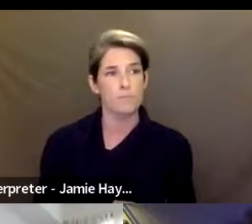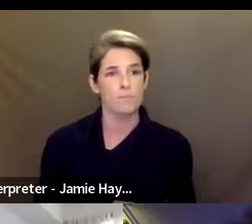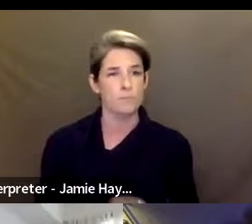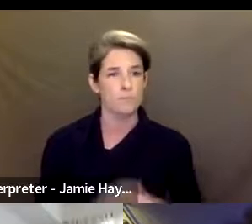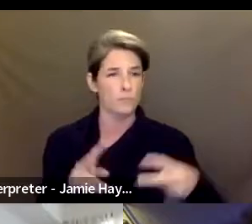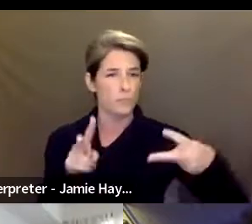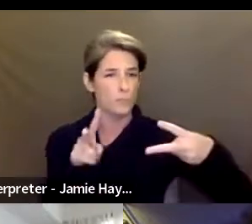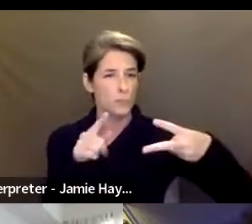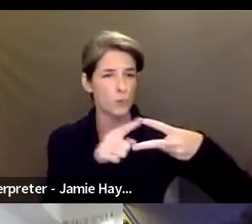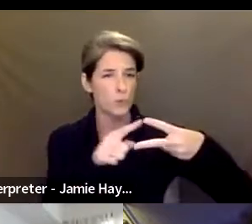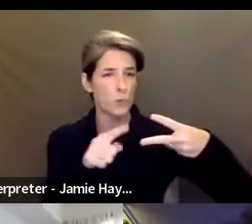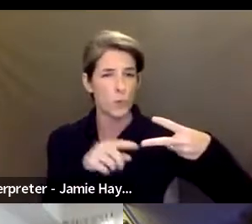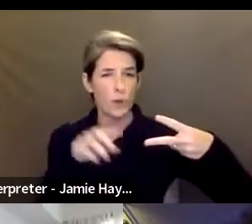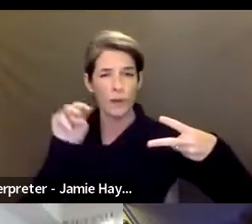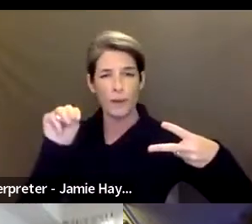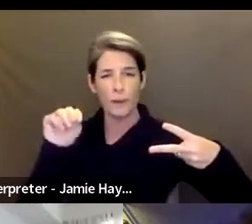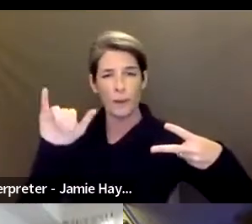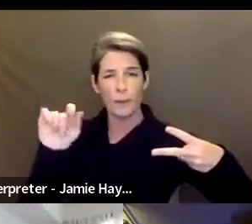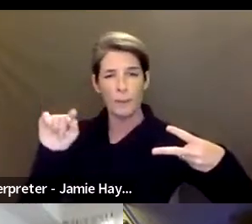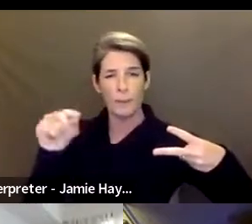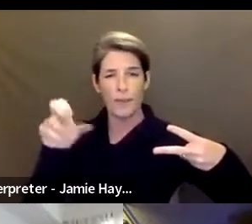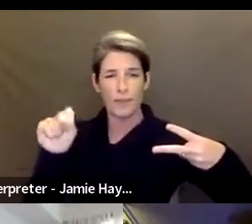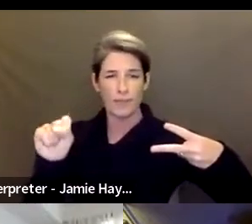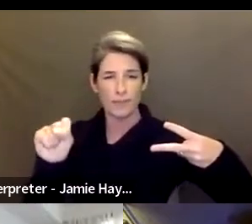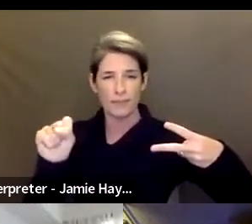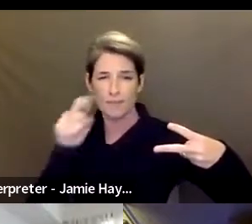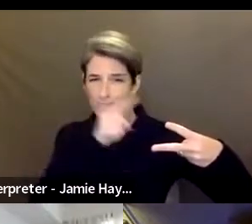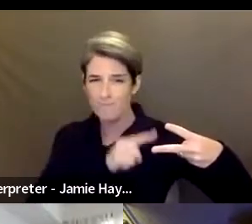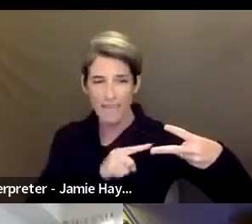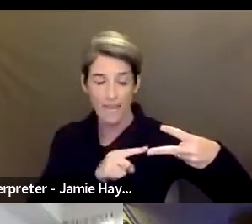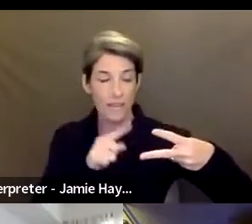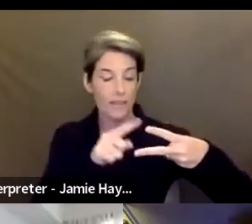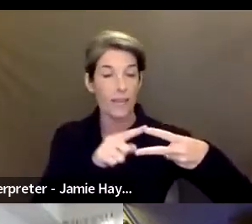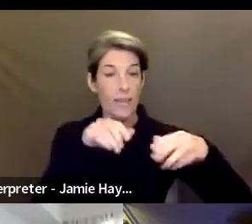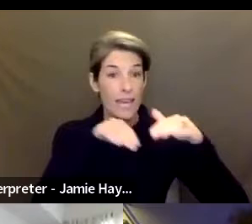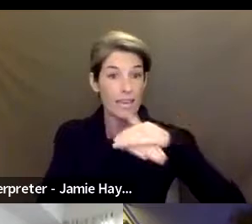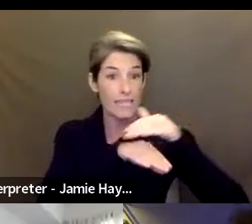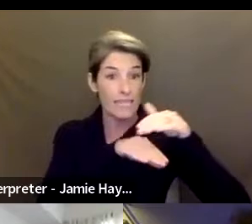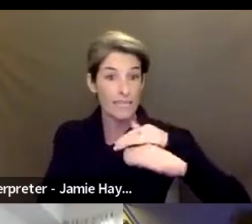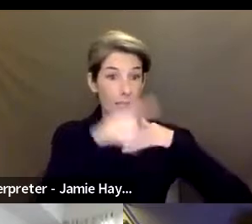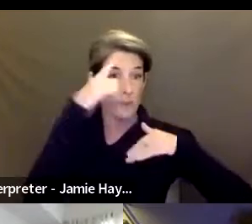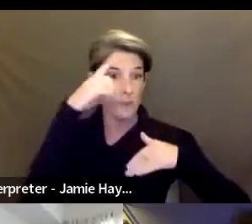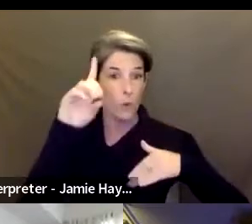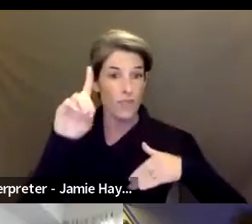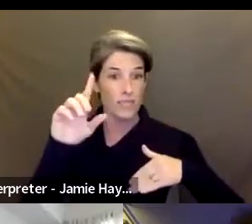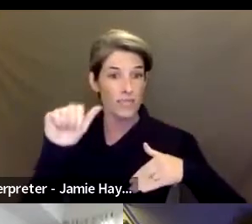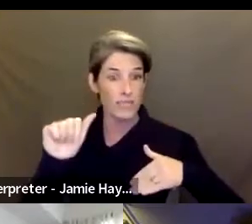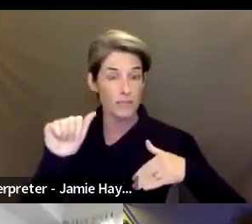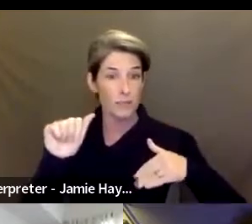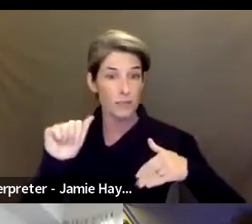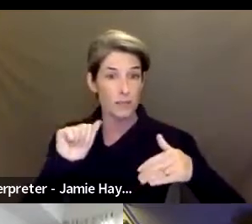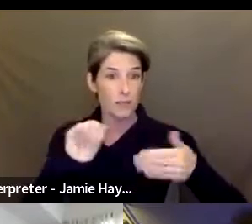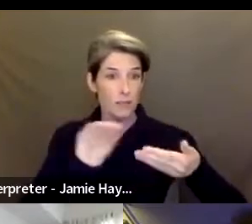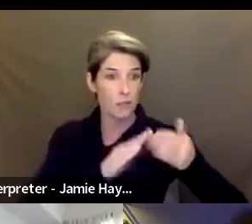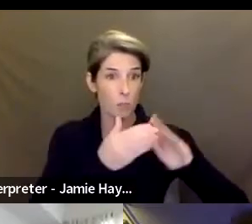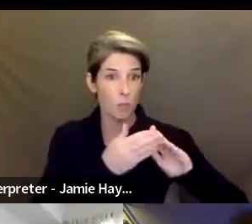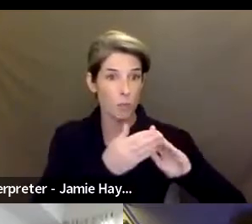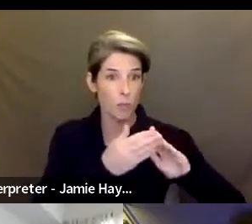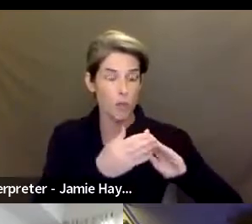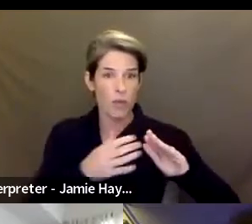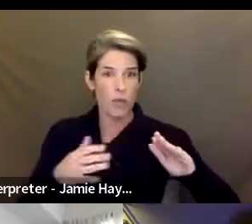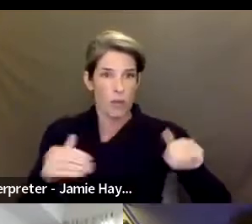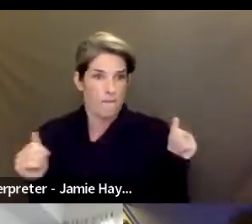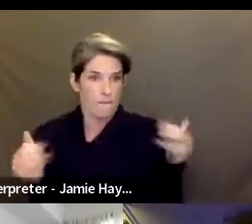myths that we have. One is that accessibility for the disabled community is something that should be feared. It is